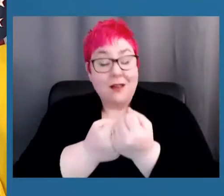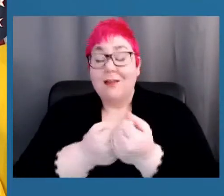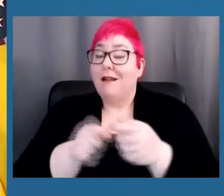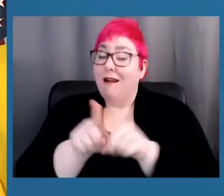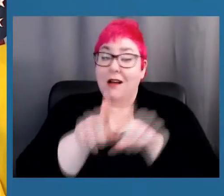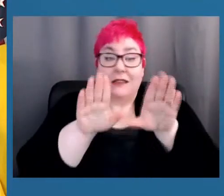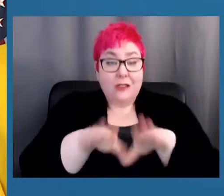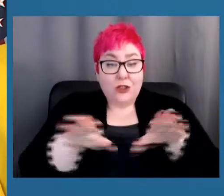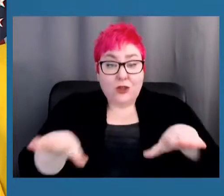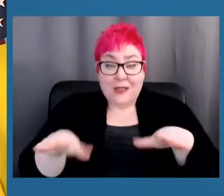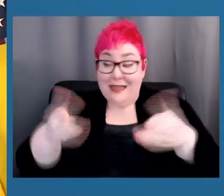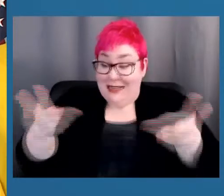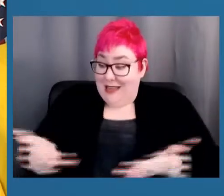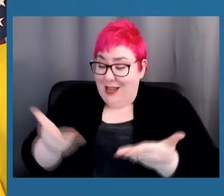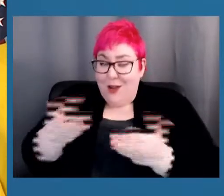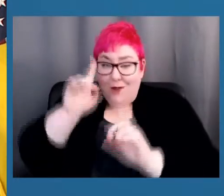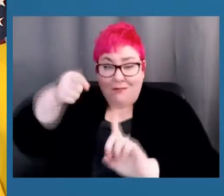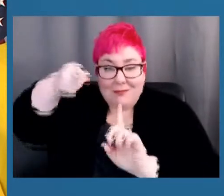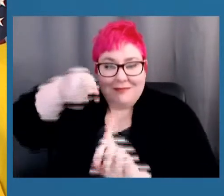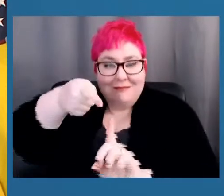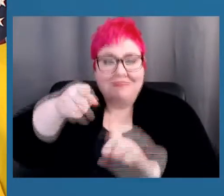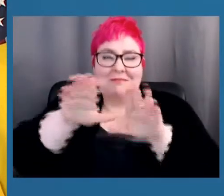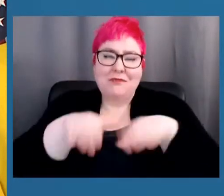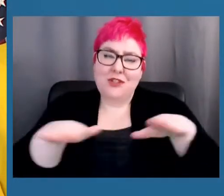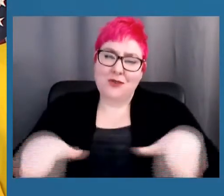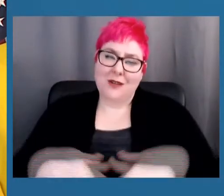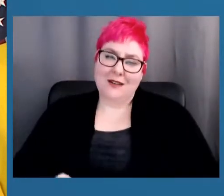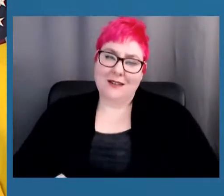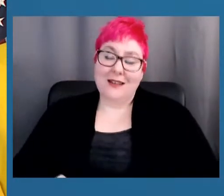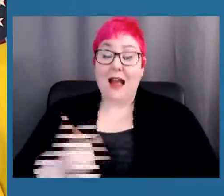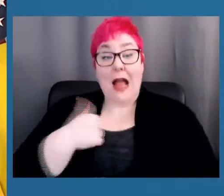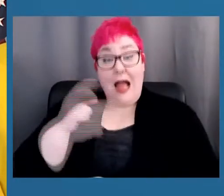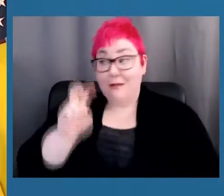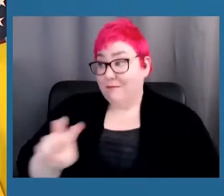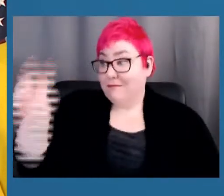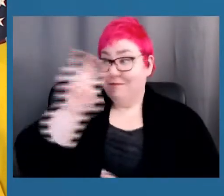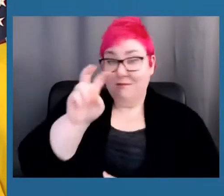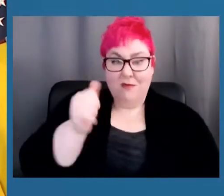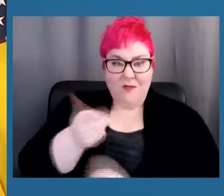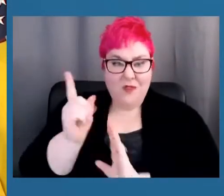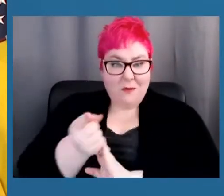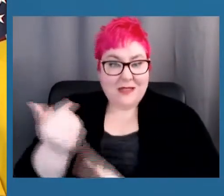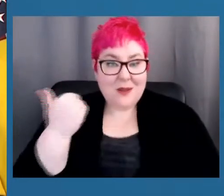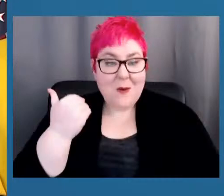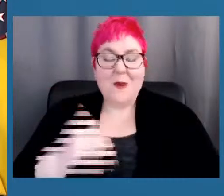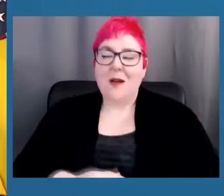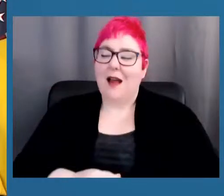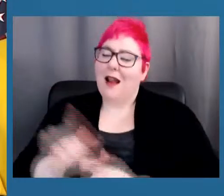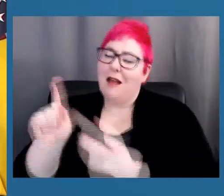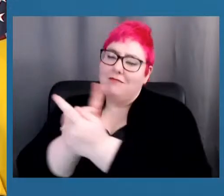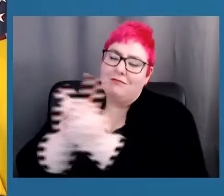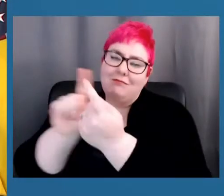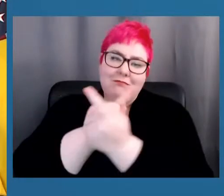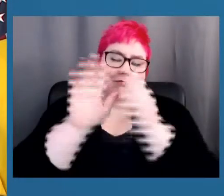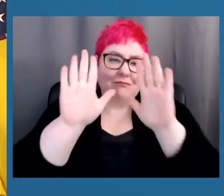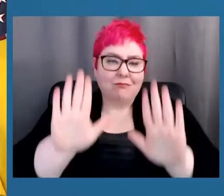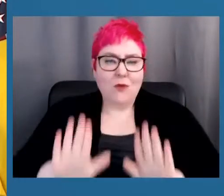the children. And I just had a tour a few minutes ago. I met some wonderful children and families, and just,